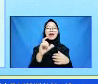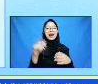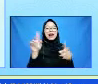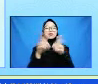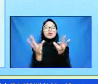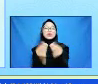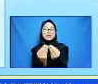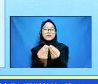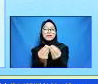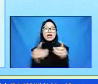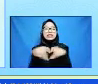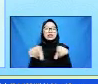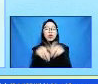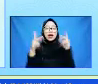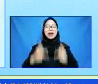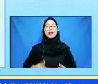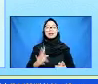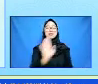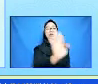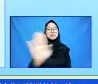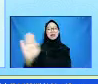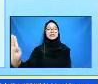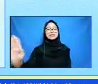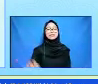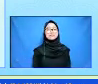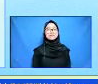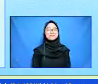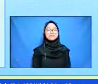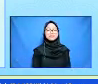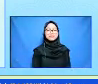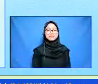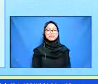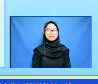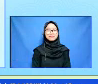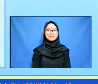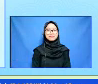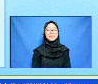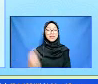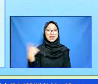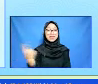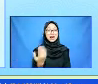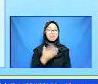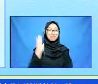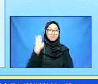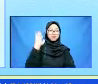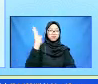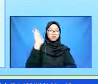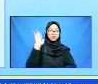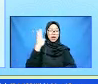we must presenting directly their representative in climate